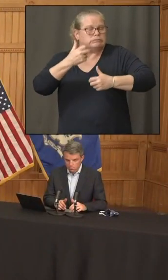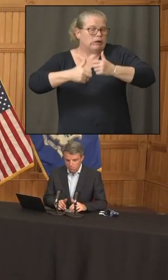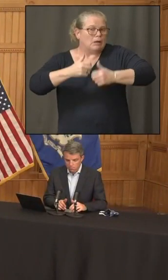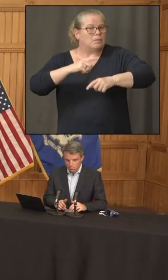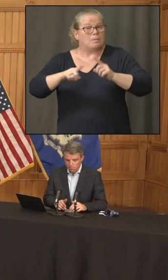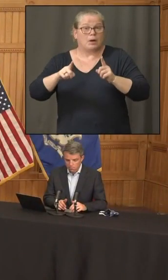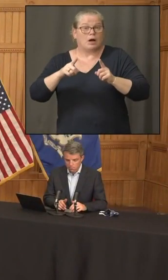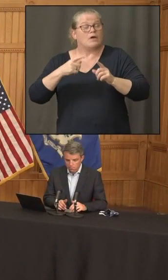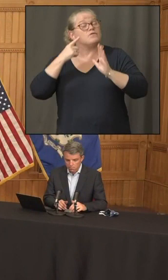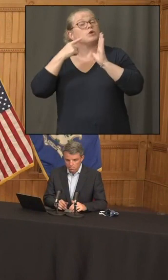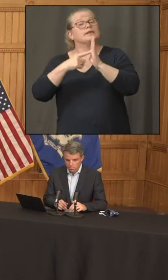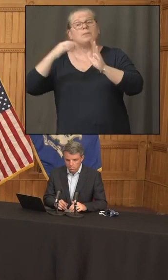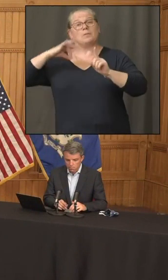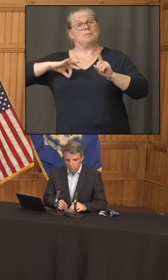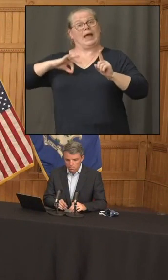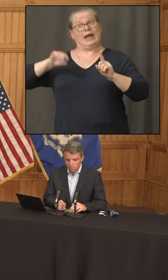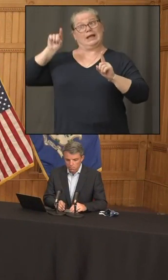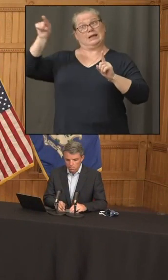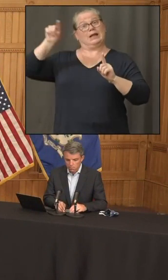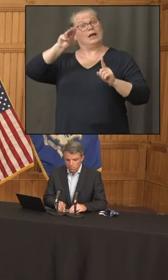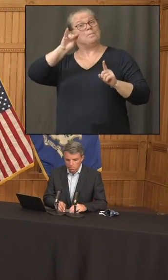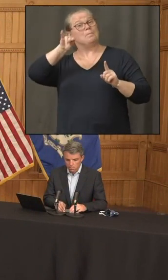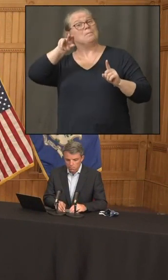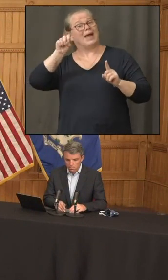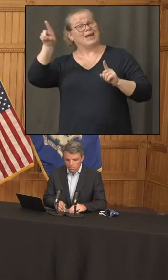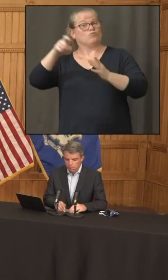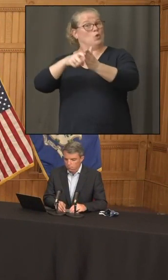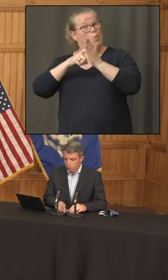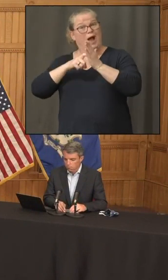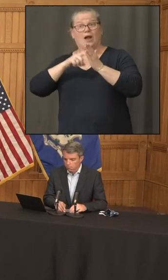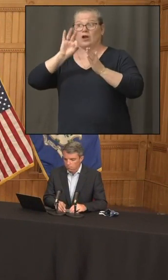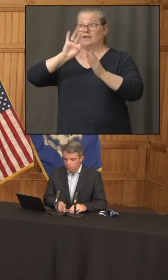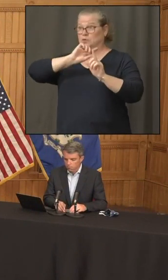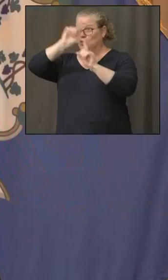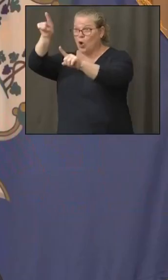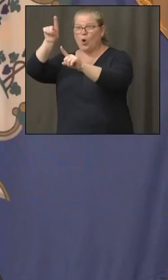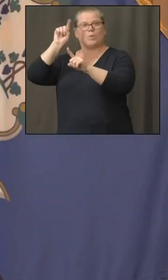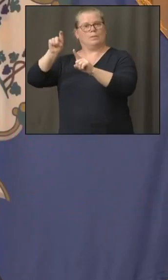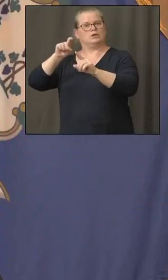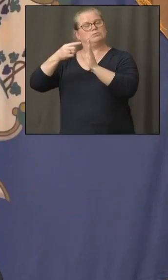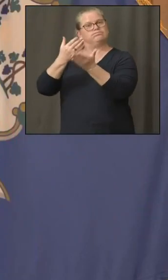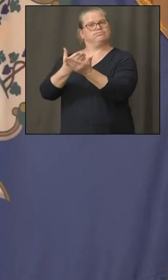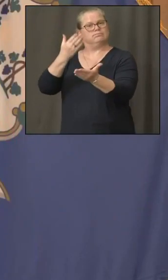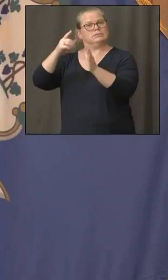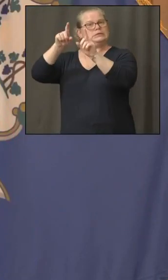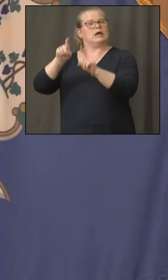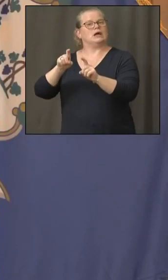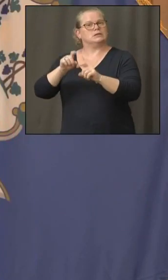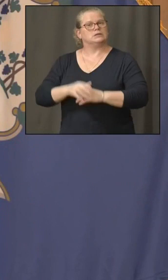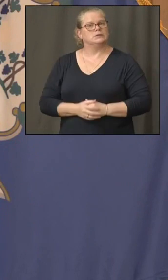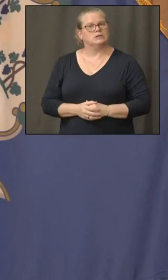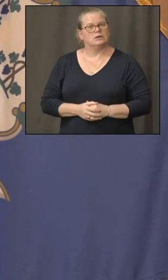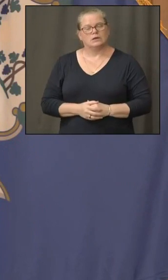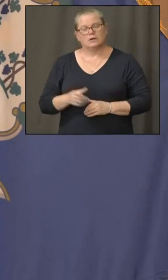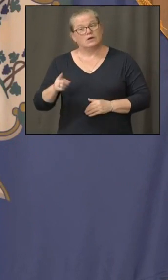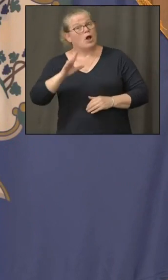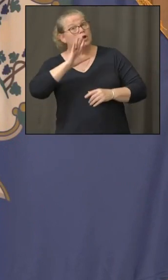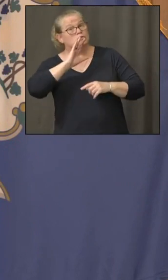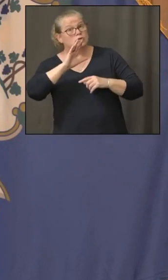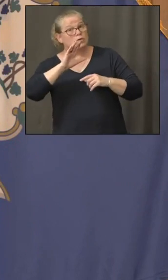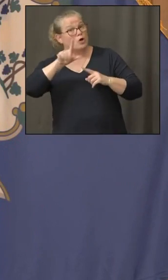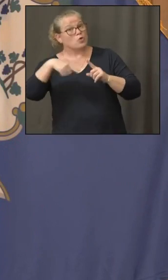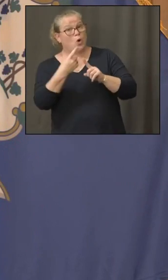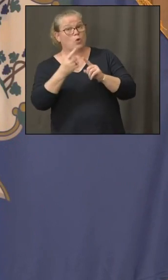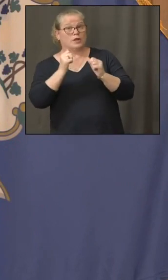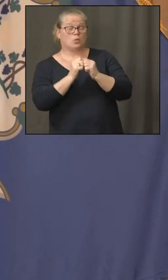or are you looking at doing this with Rhode Island and Mass as well? I think Paul has talked mainly to New York and New